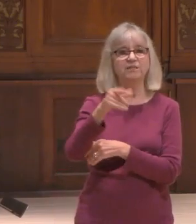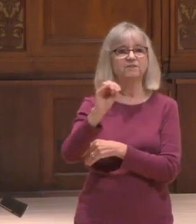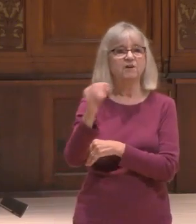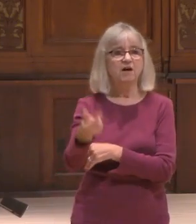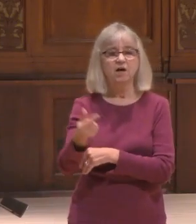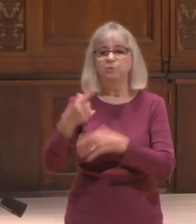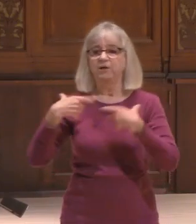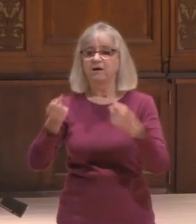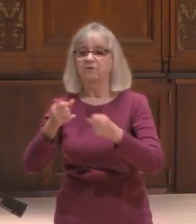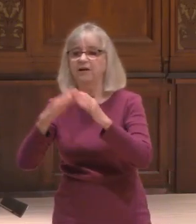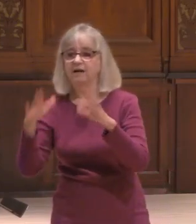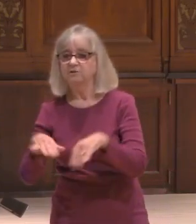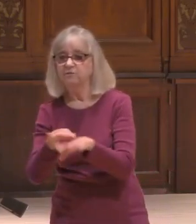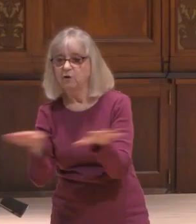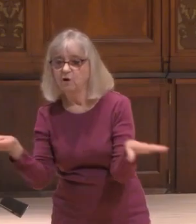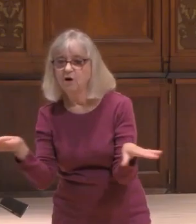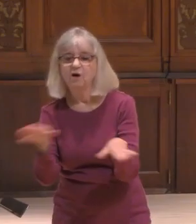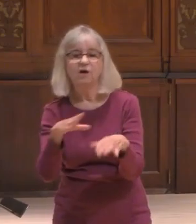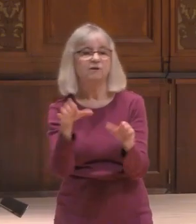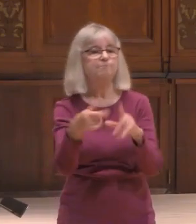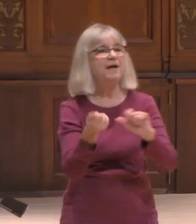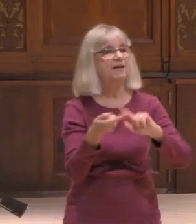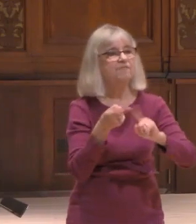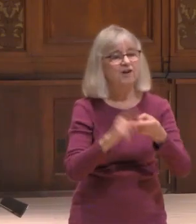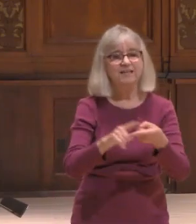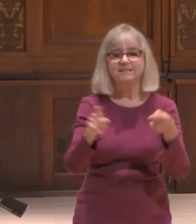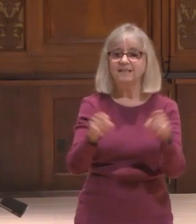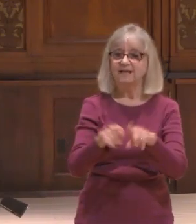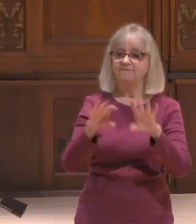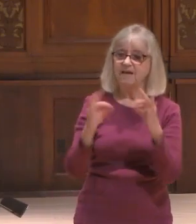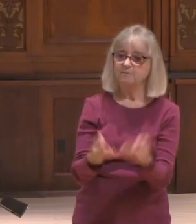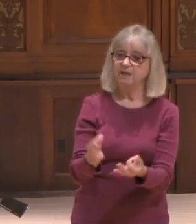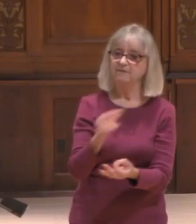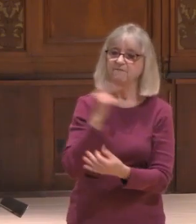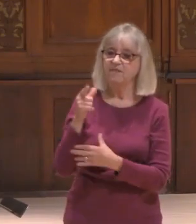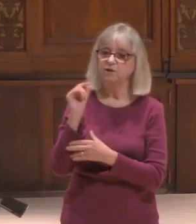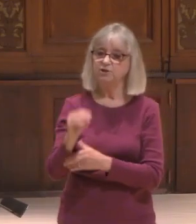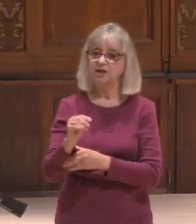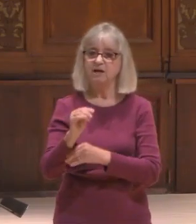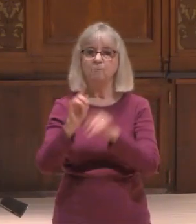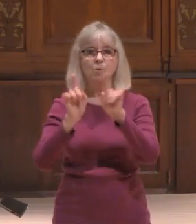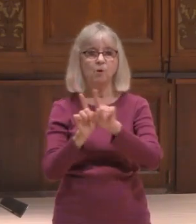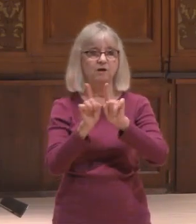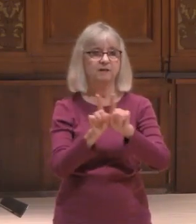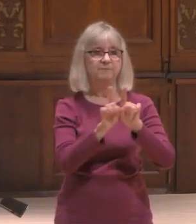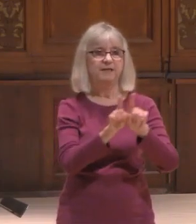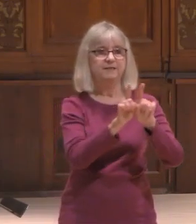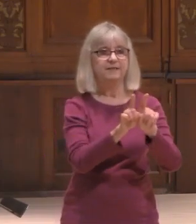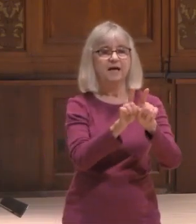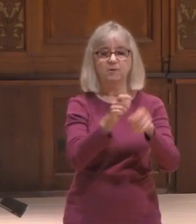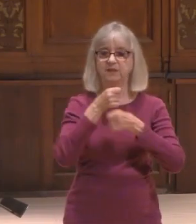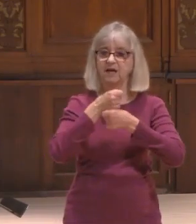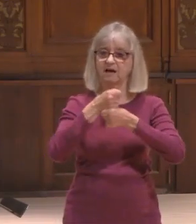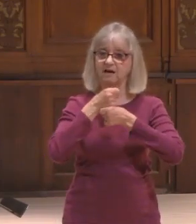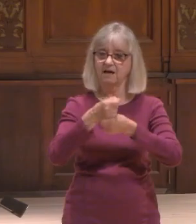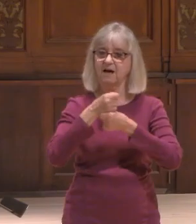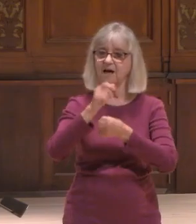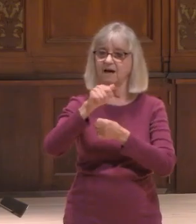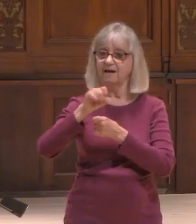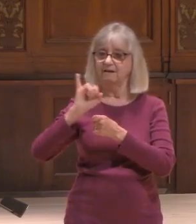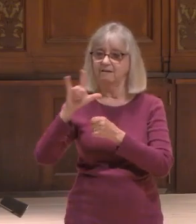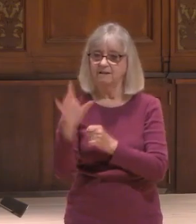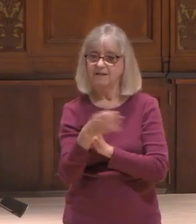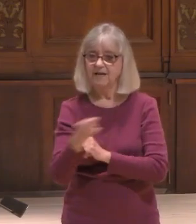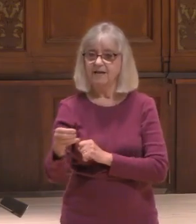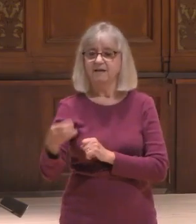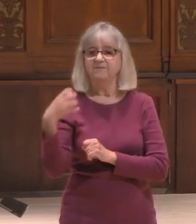family. Having Father Jim walk me down the aisle, and you and Reverend Mary officiate our wedding, with our gospel